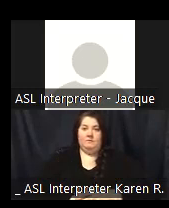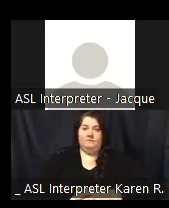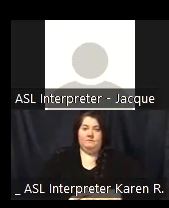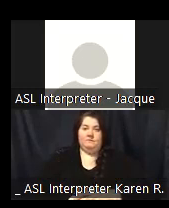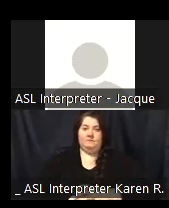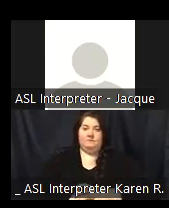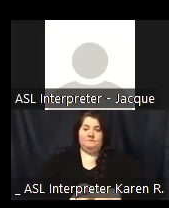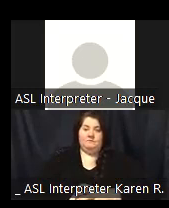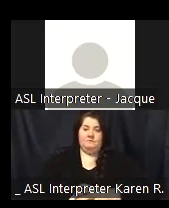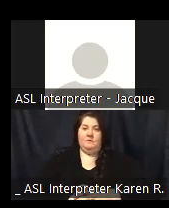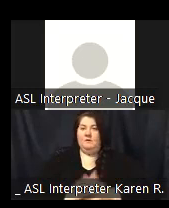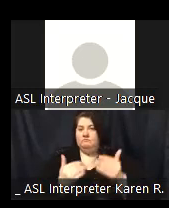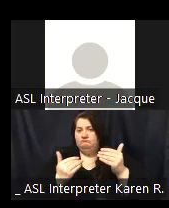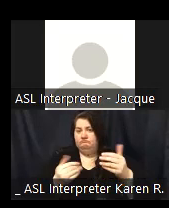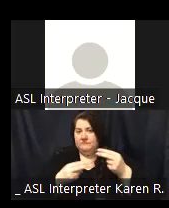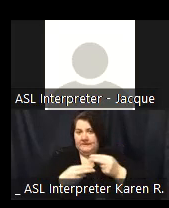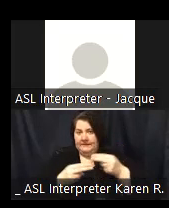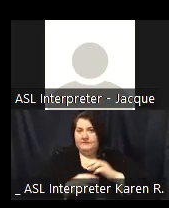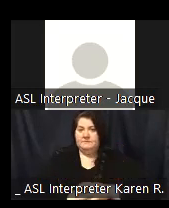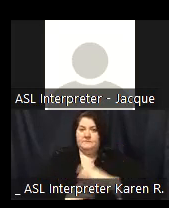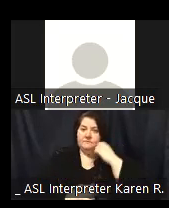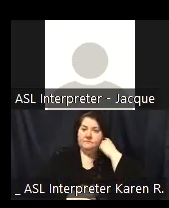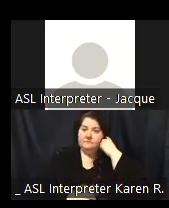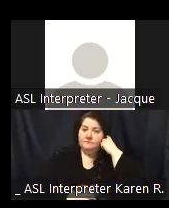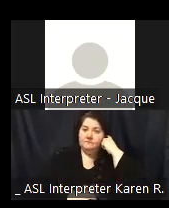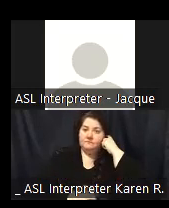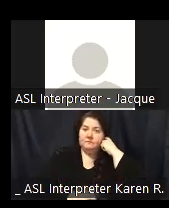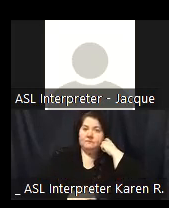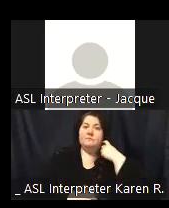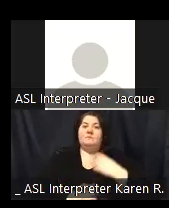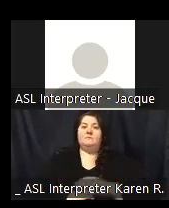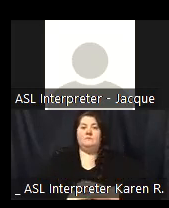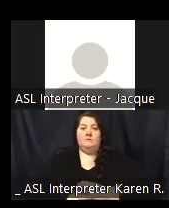Liz, if you can move forward to the next slide.